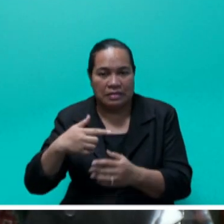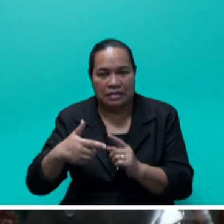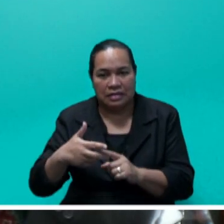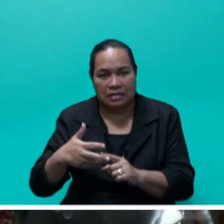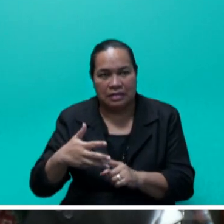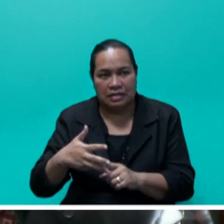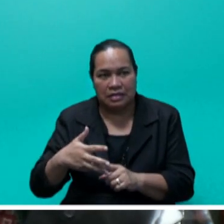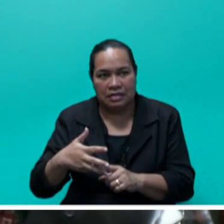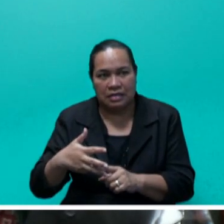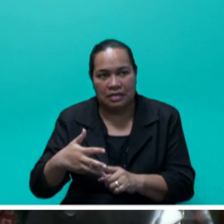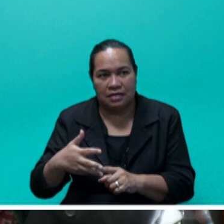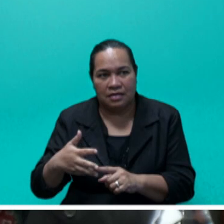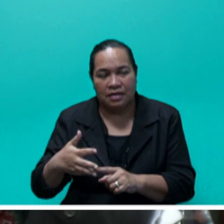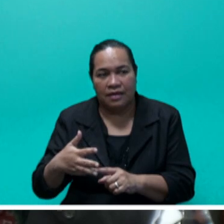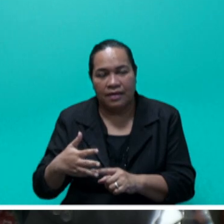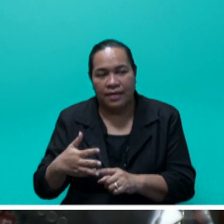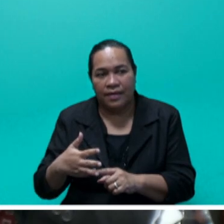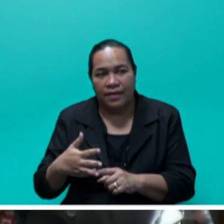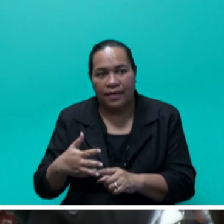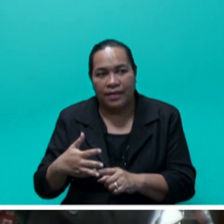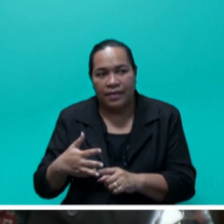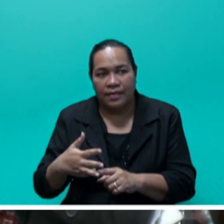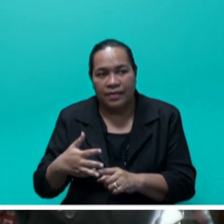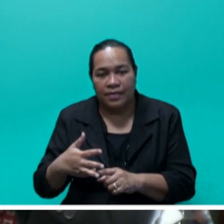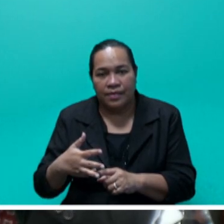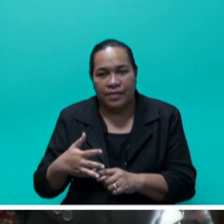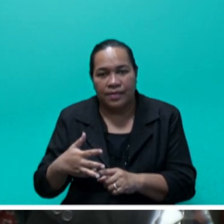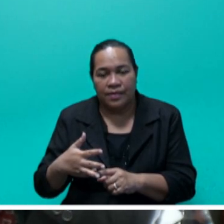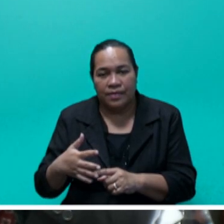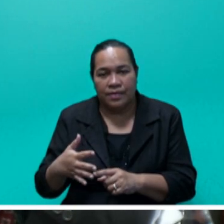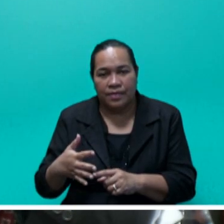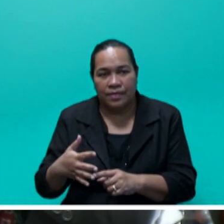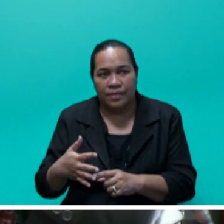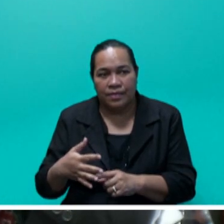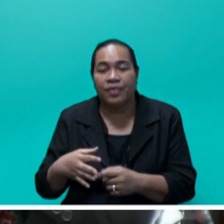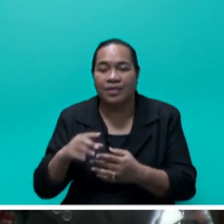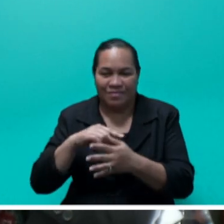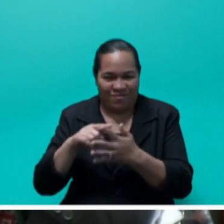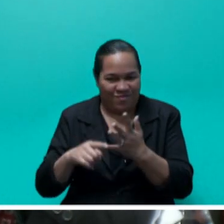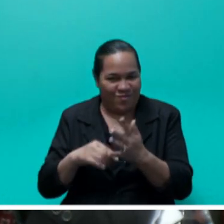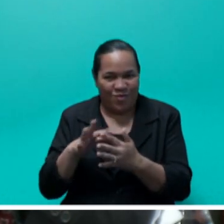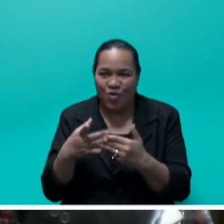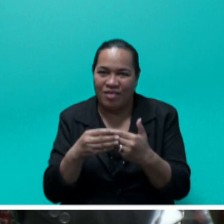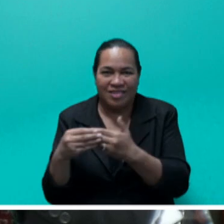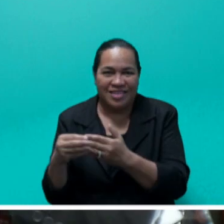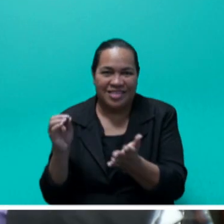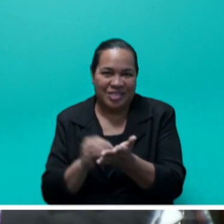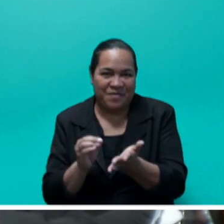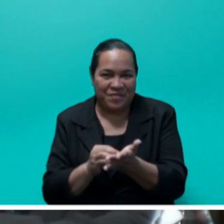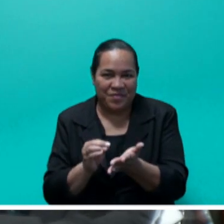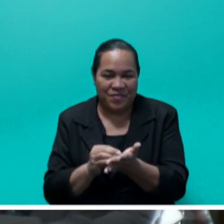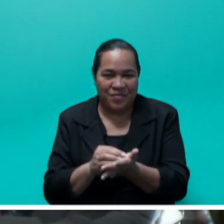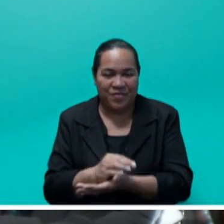Ms. Maritha Rokovanda Halasi, and Mr. Rajesh Patel for their outstanding leadership and service.